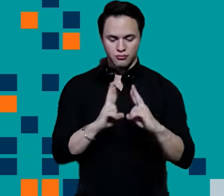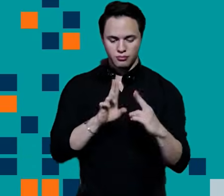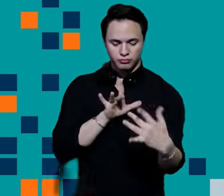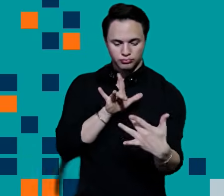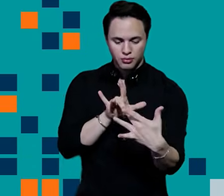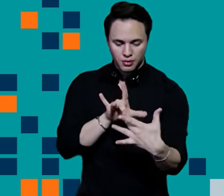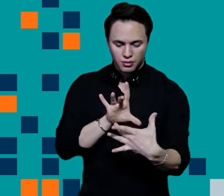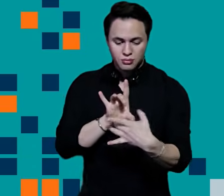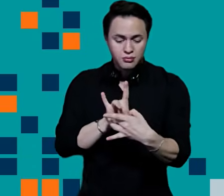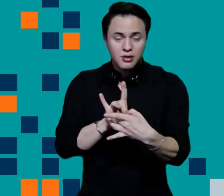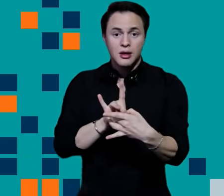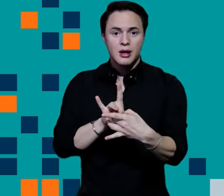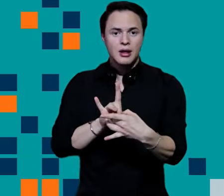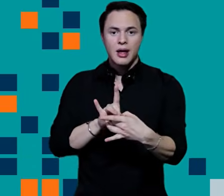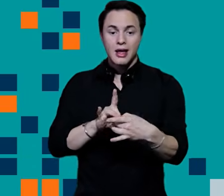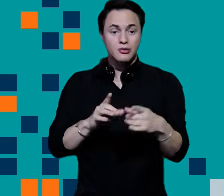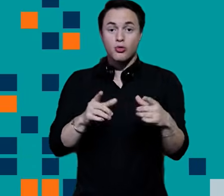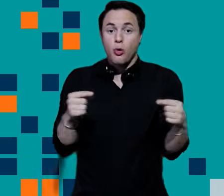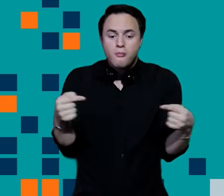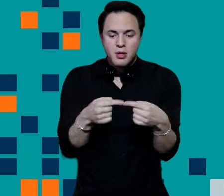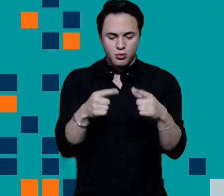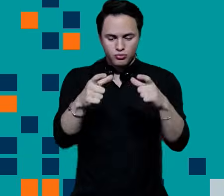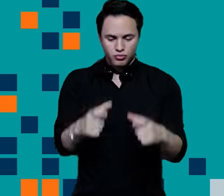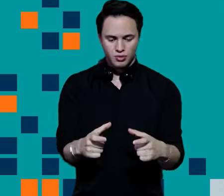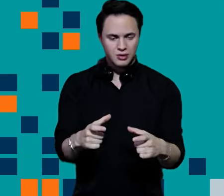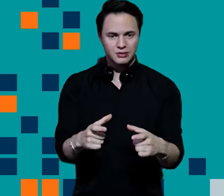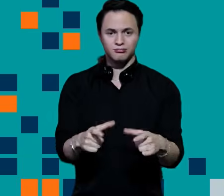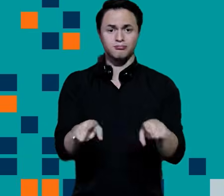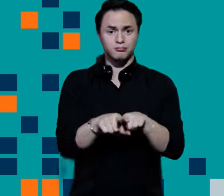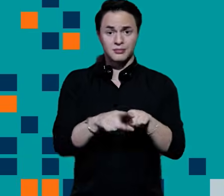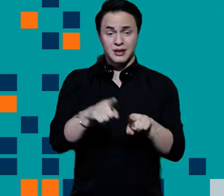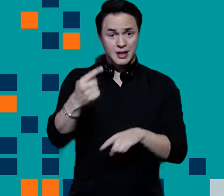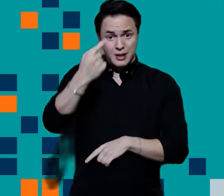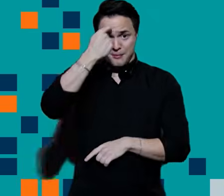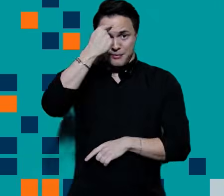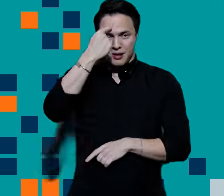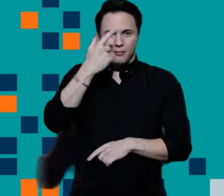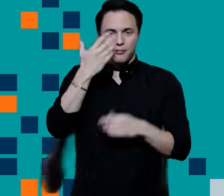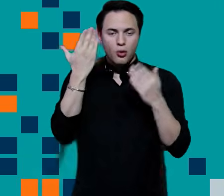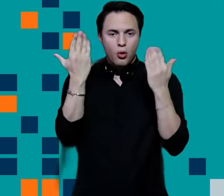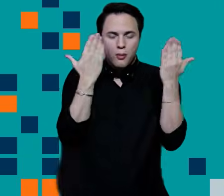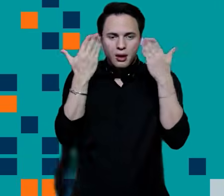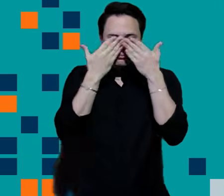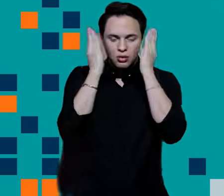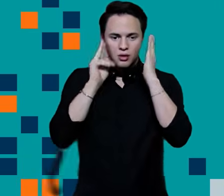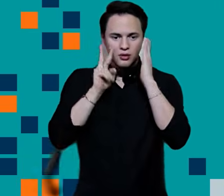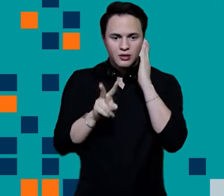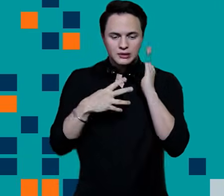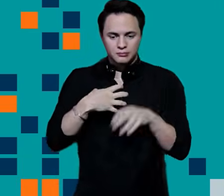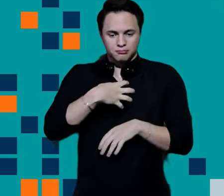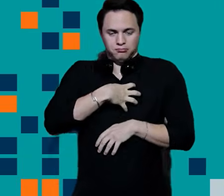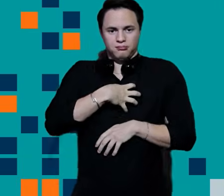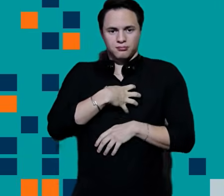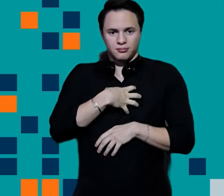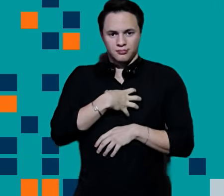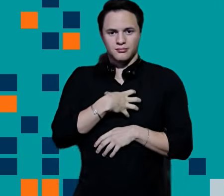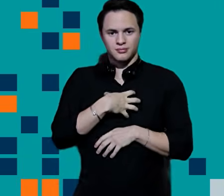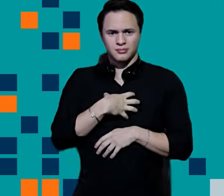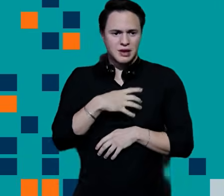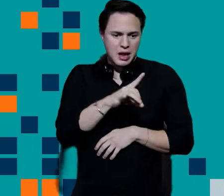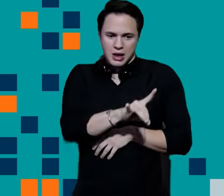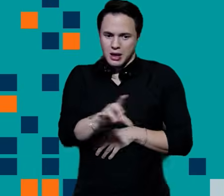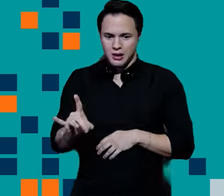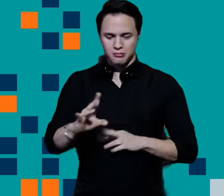relationships, person to place, in the same way in our mind's eye as we form meaningful